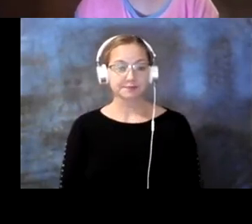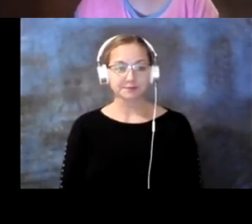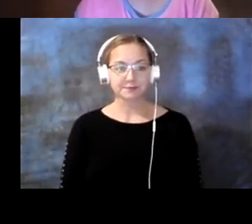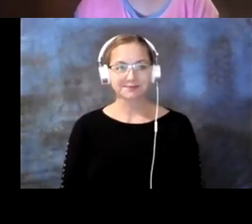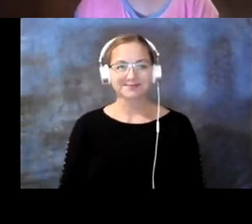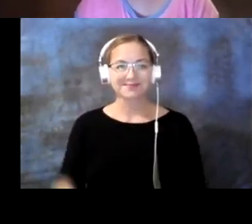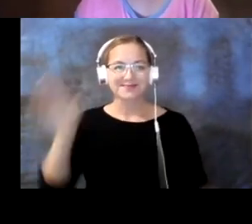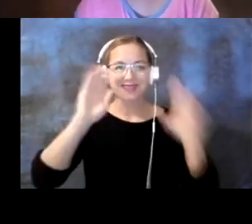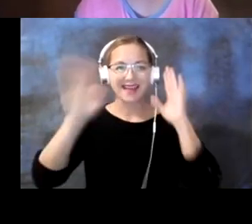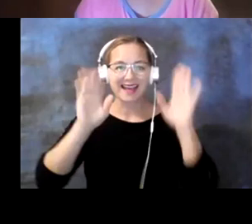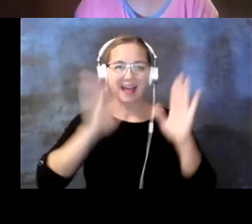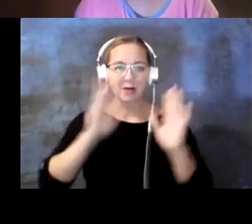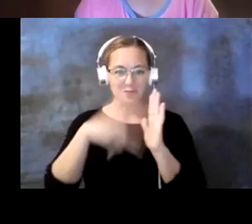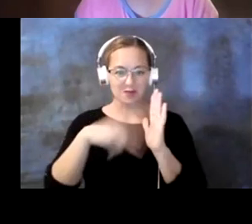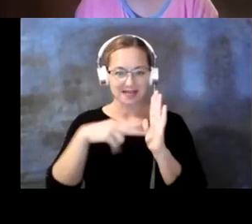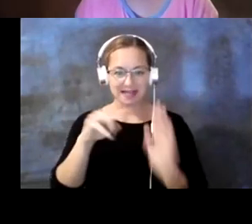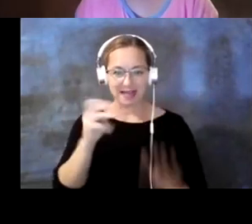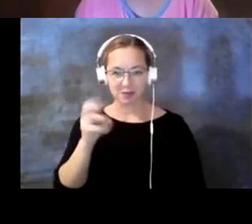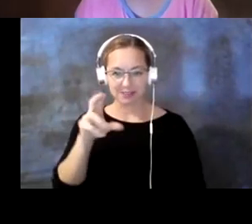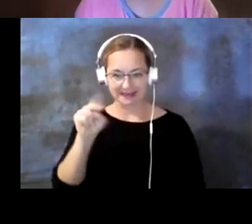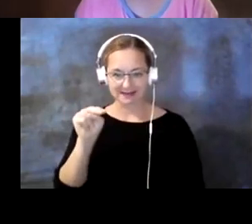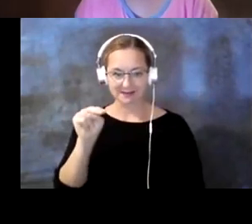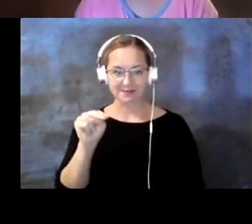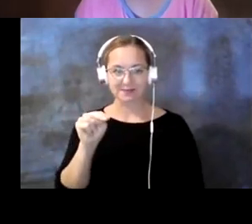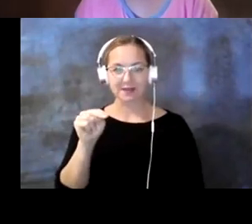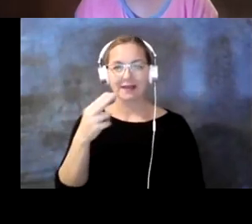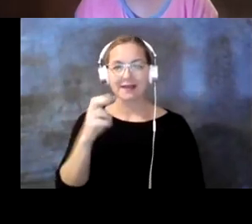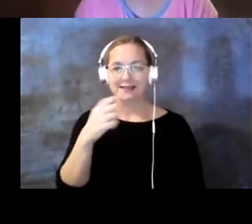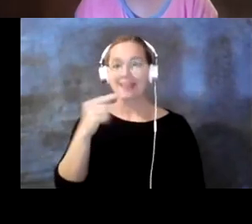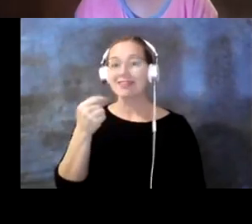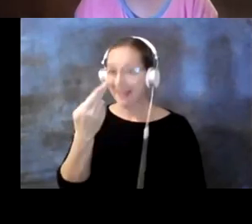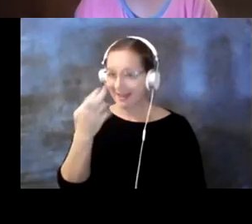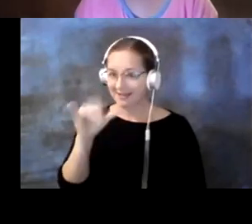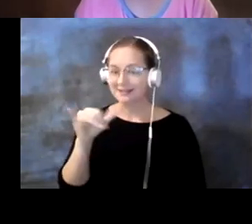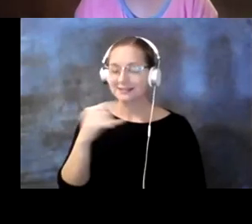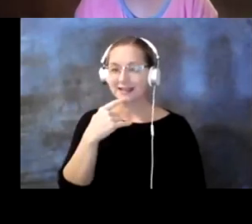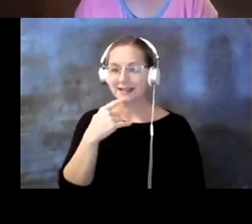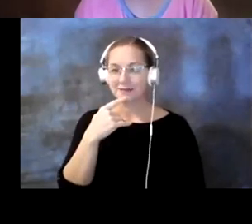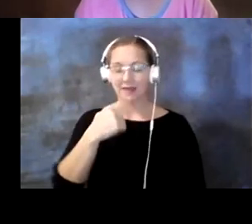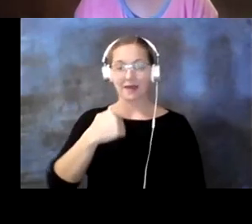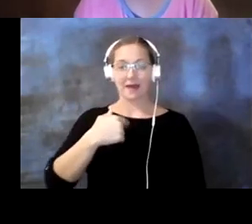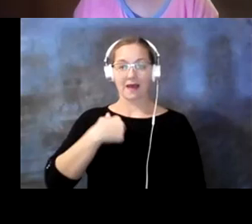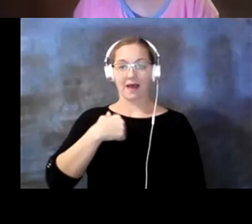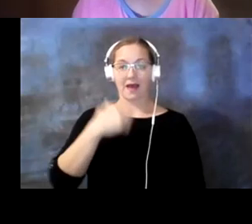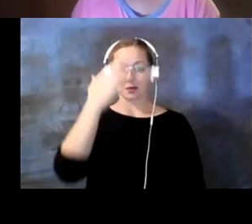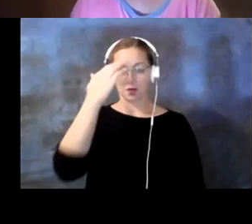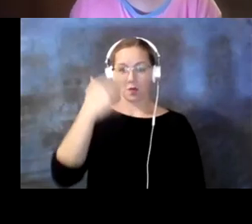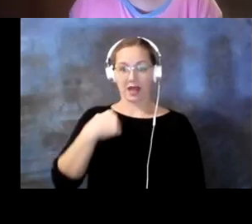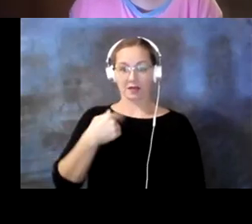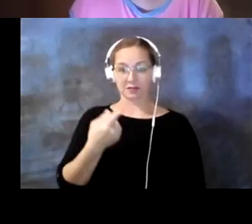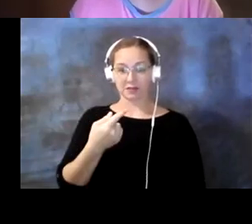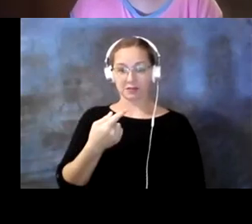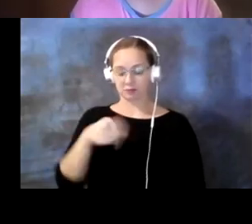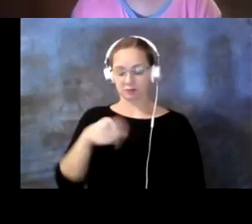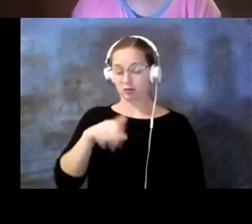Hi, everybody. I'll be reading Emerson's answer. He says, they say, as soon, I knew I was queer in high school. As soon